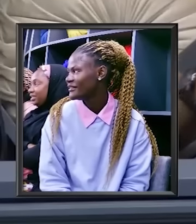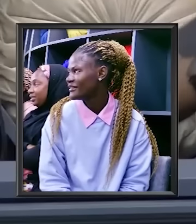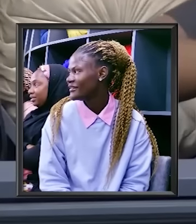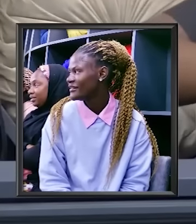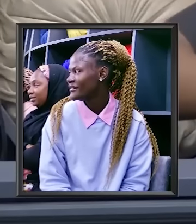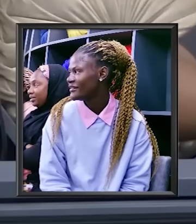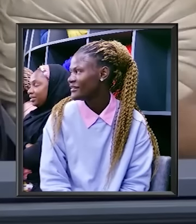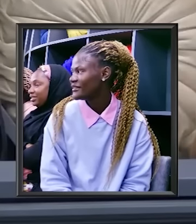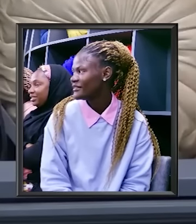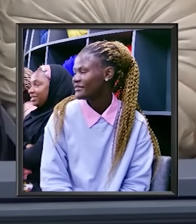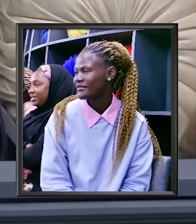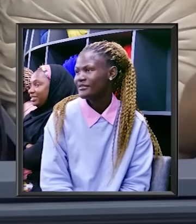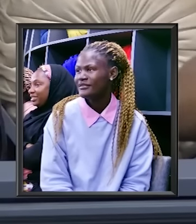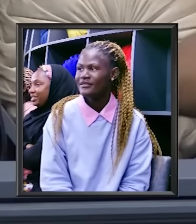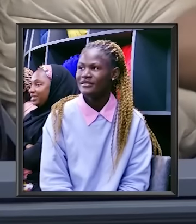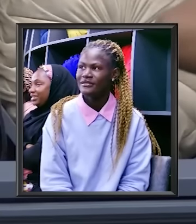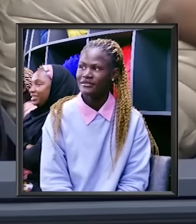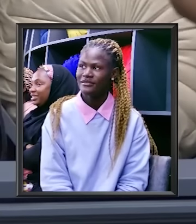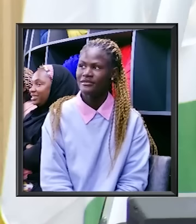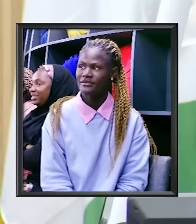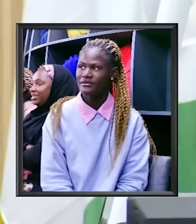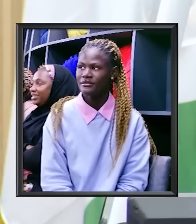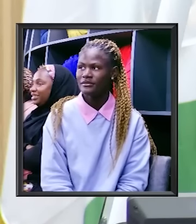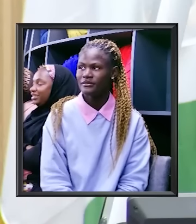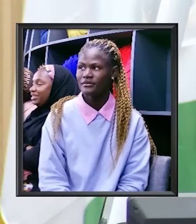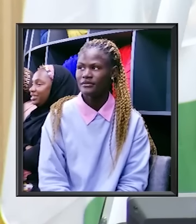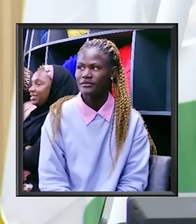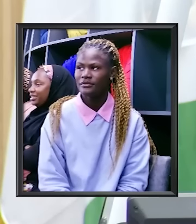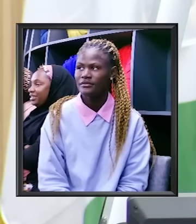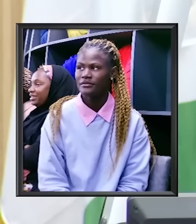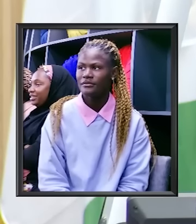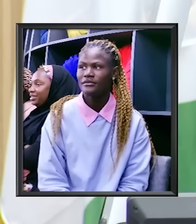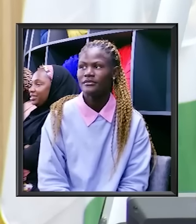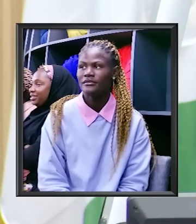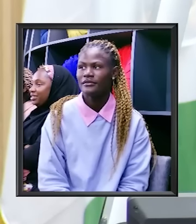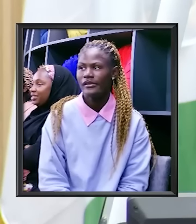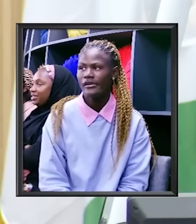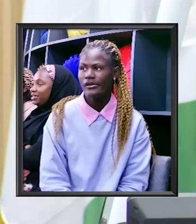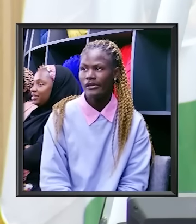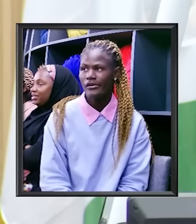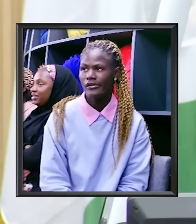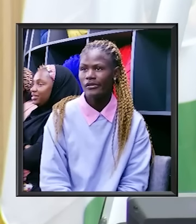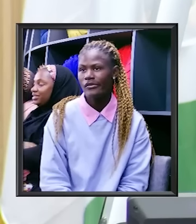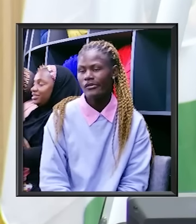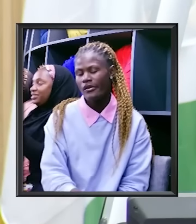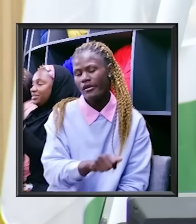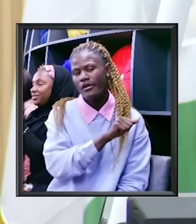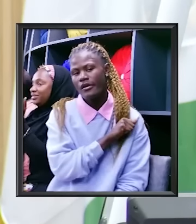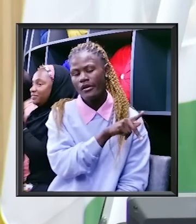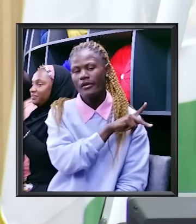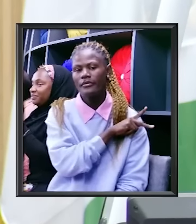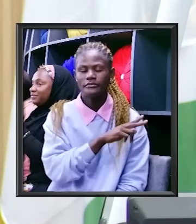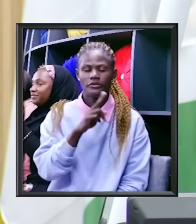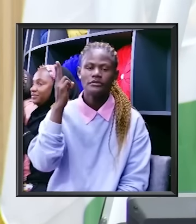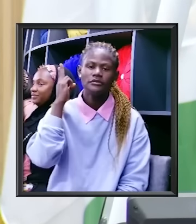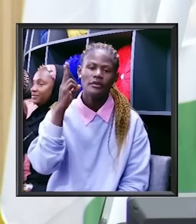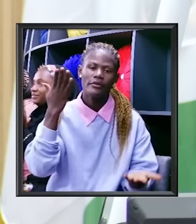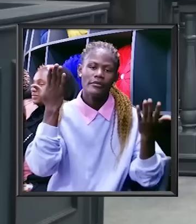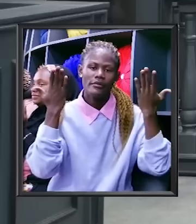Make I find trouble this morning. Thank you very much, Kosata. Thank you, Kelechi Nkwacha. Una no ga appreciate Kelechi Nkwacha again.